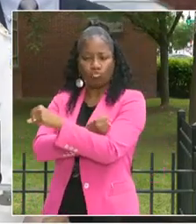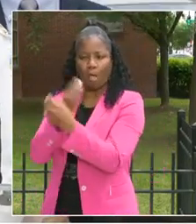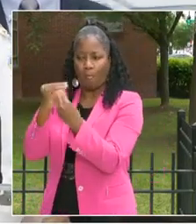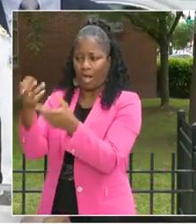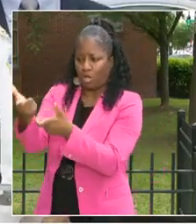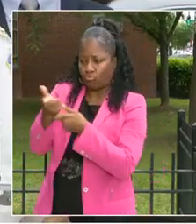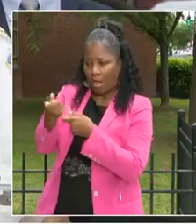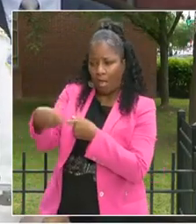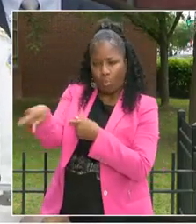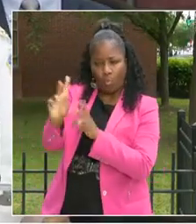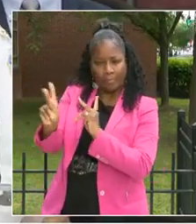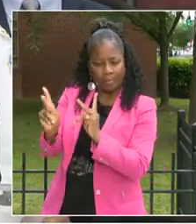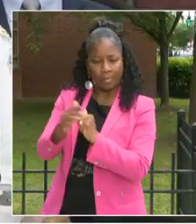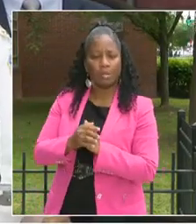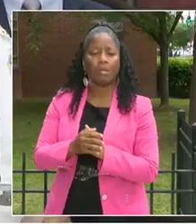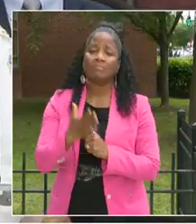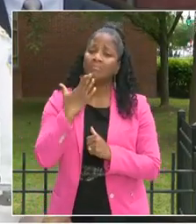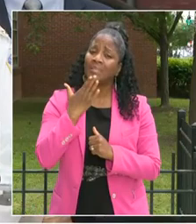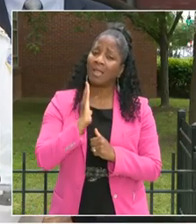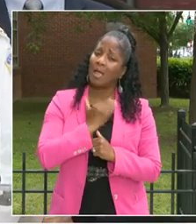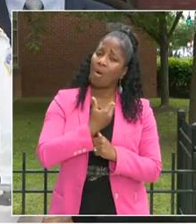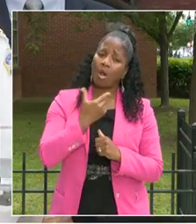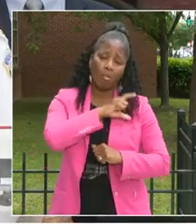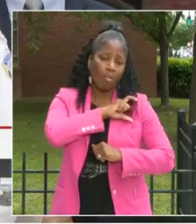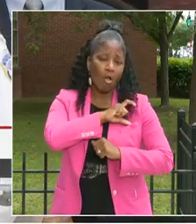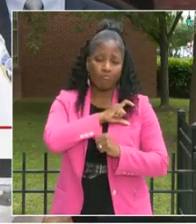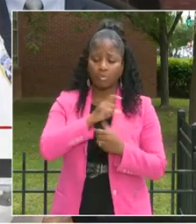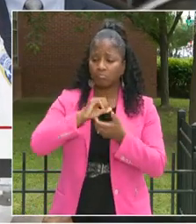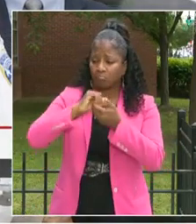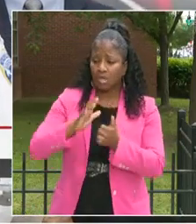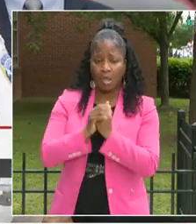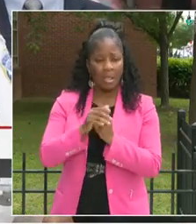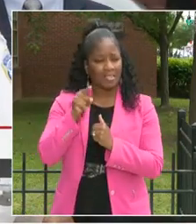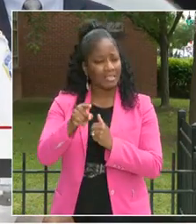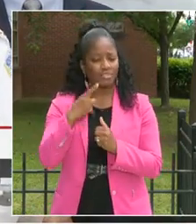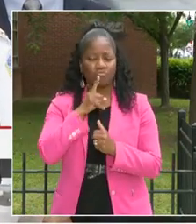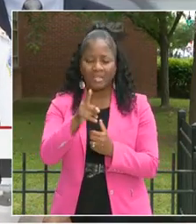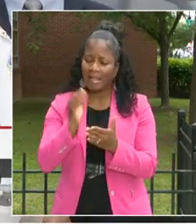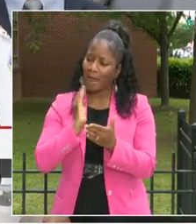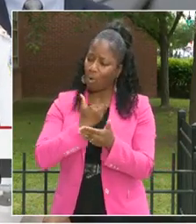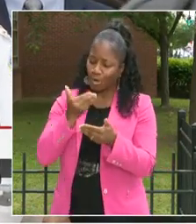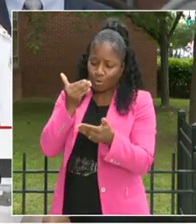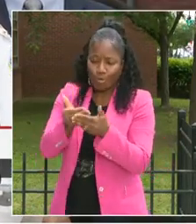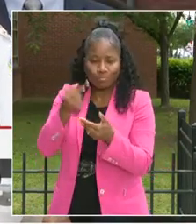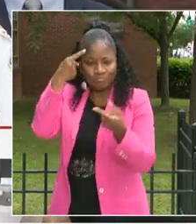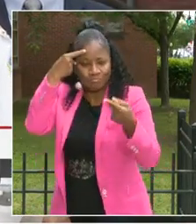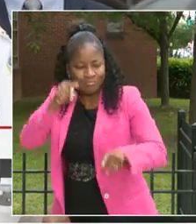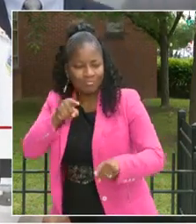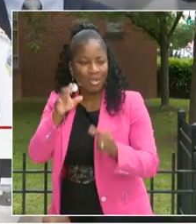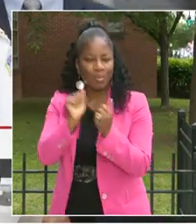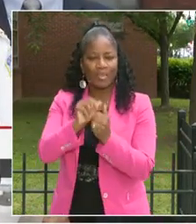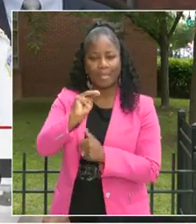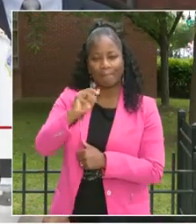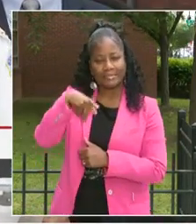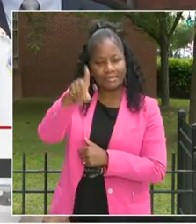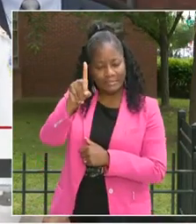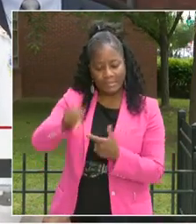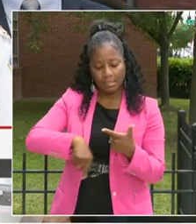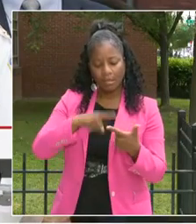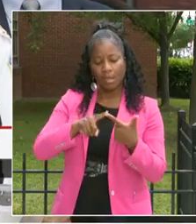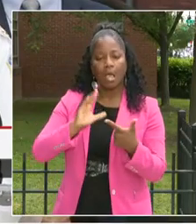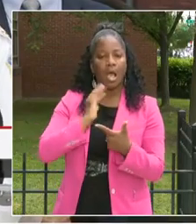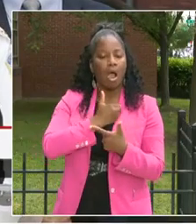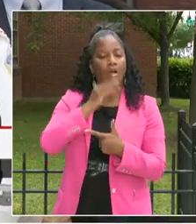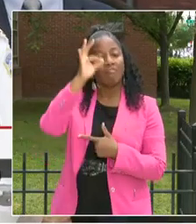like to thank our law enforcement partners. Again, this investigation is a product of our close collaboration with the Metropolitan Police Department and